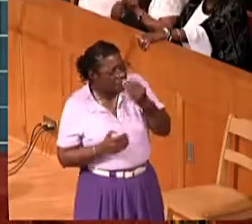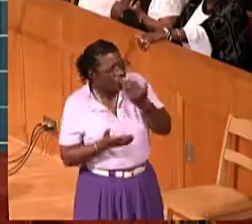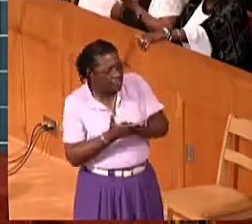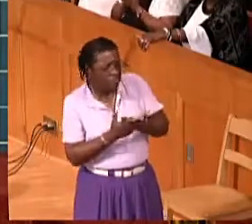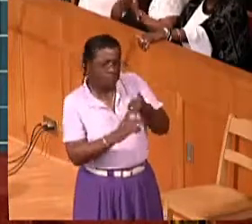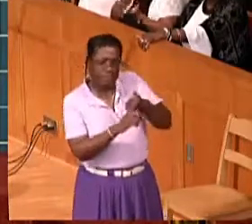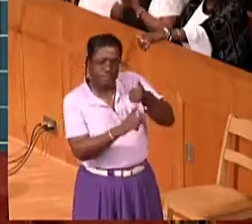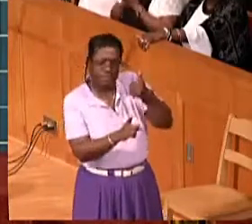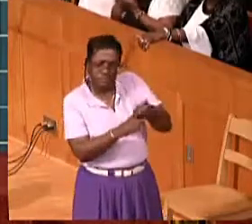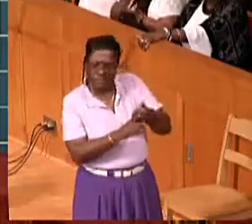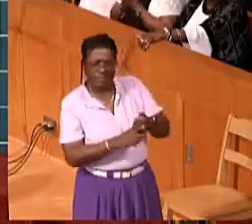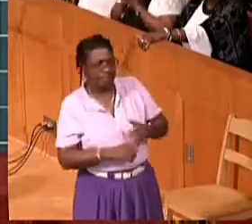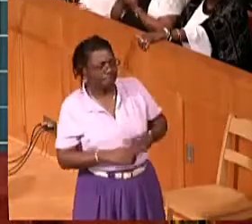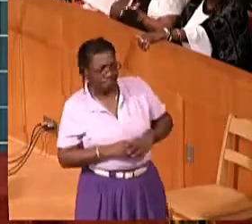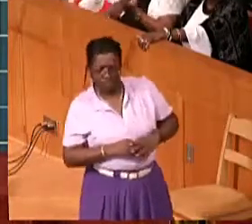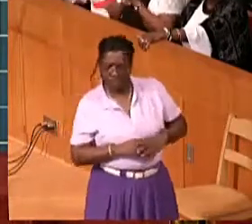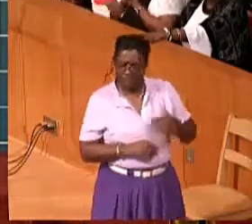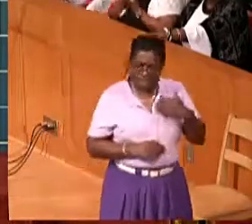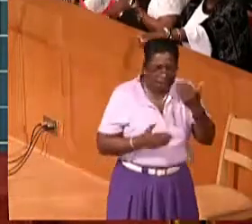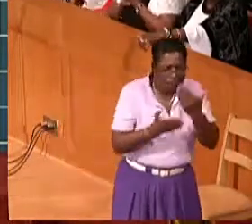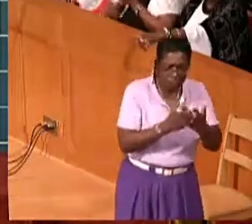I am all by myself."